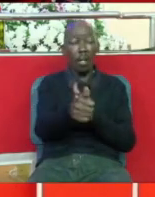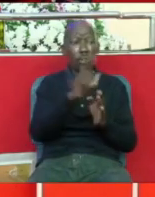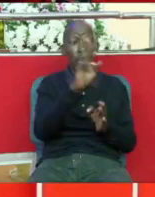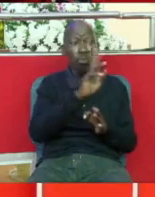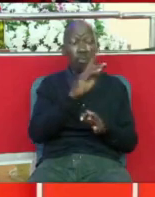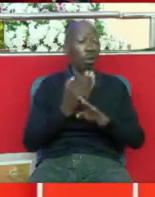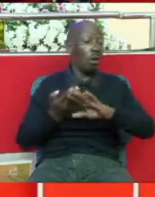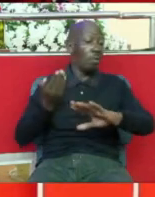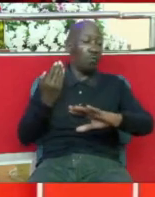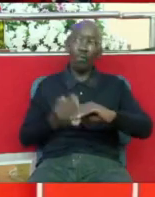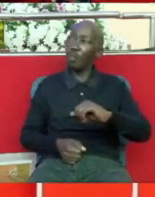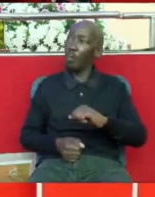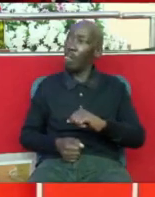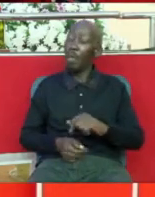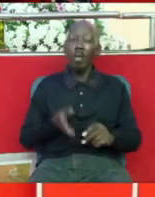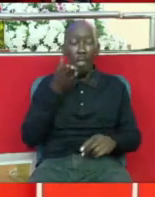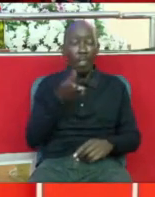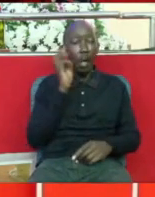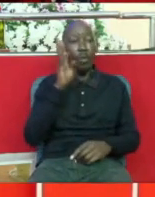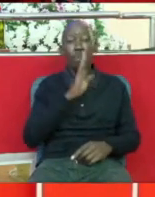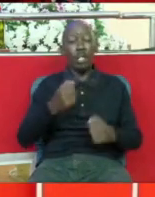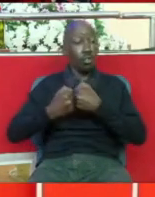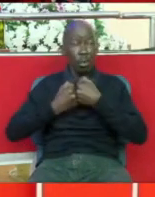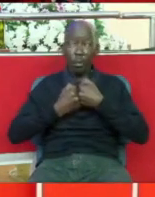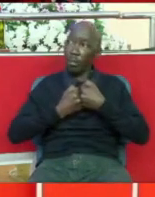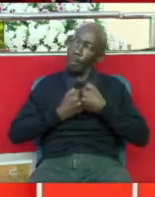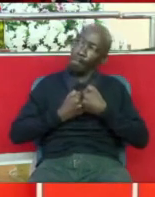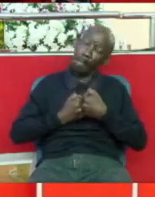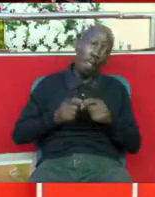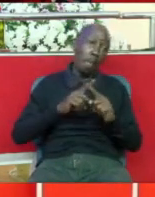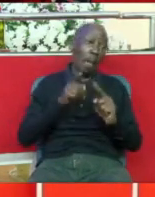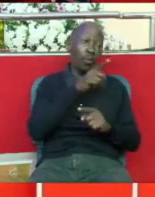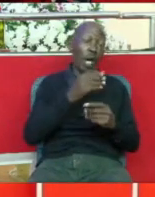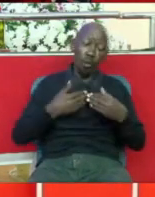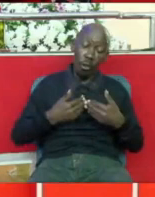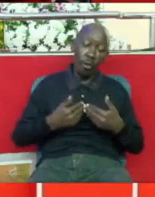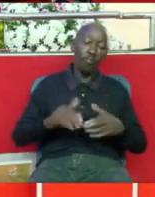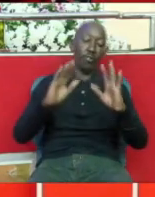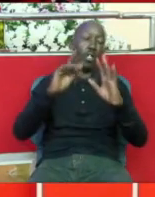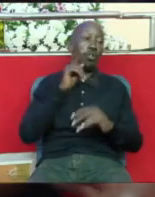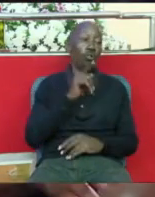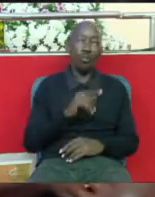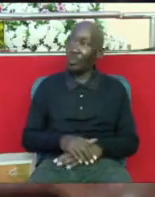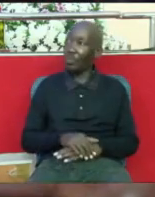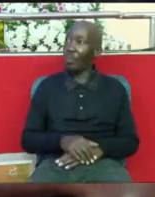Njia ambayo hamjatumia hapo awali. There will be challenges. Kutakuwa na changamoto. But he will not forsake you. Lakini